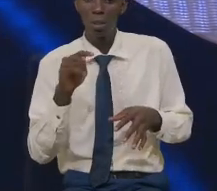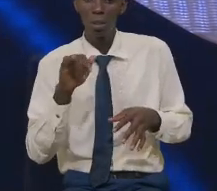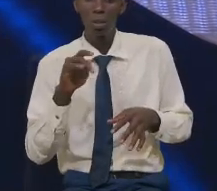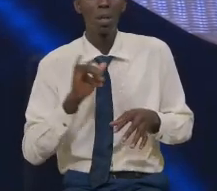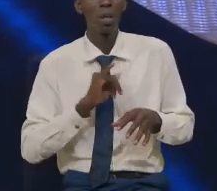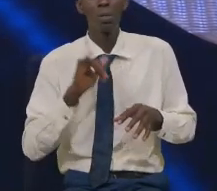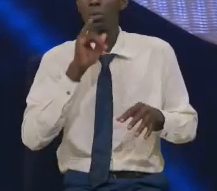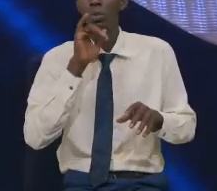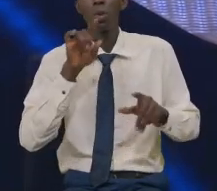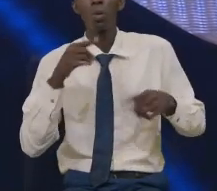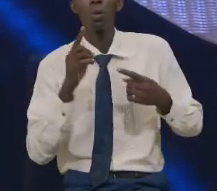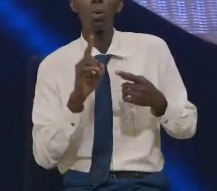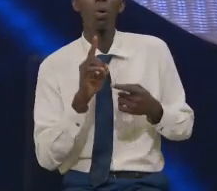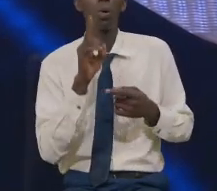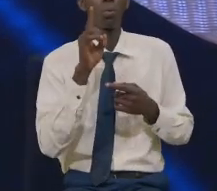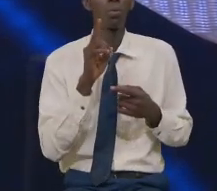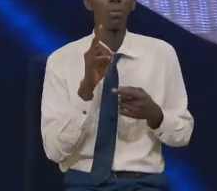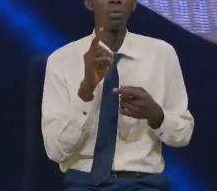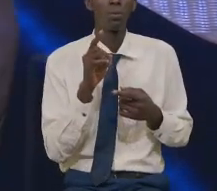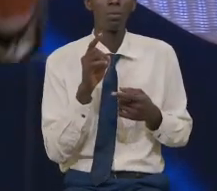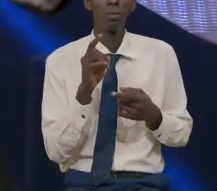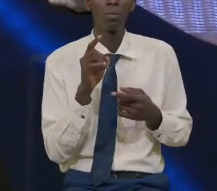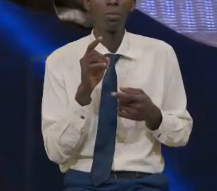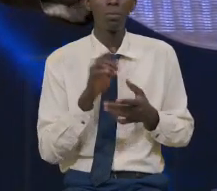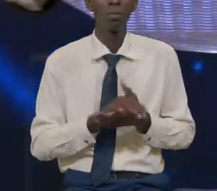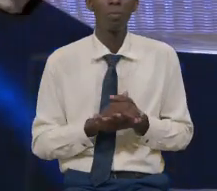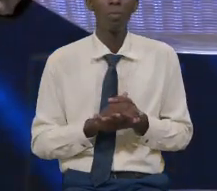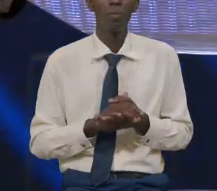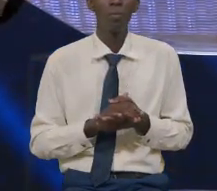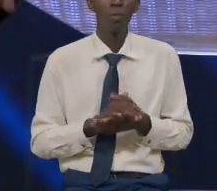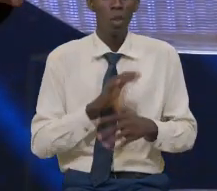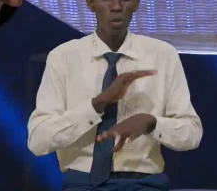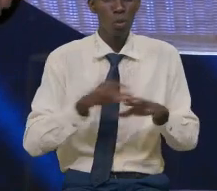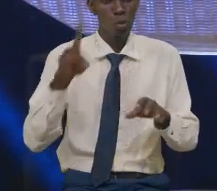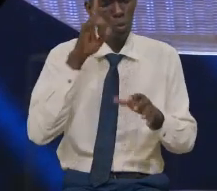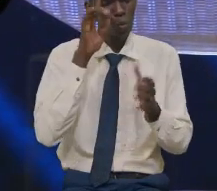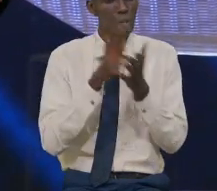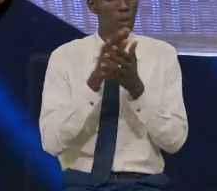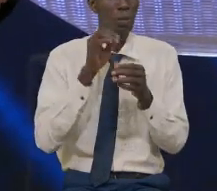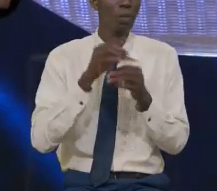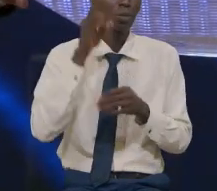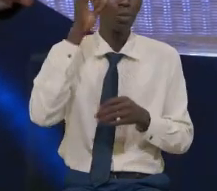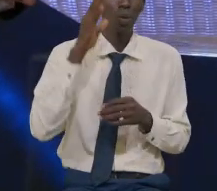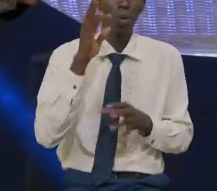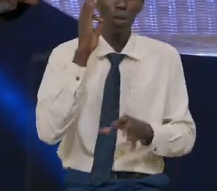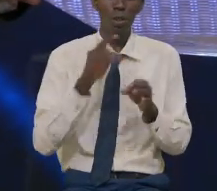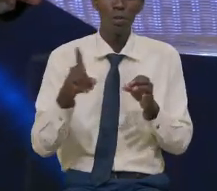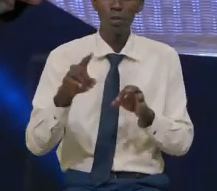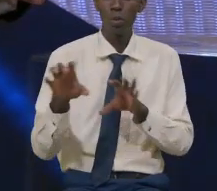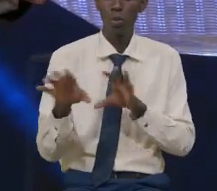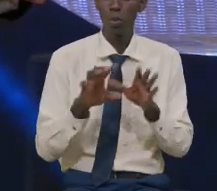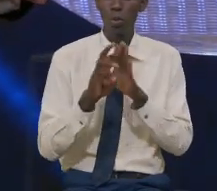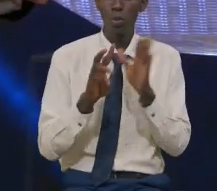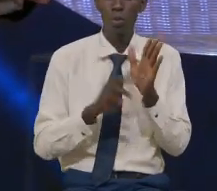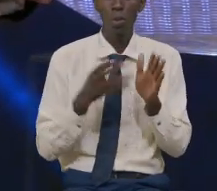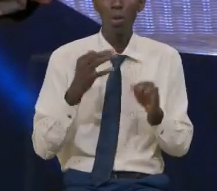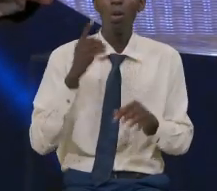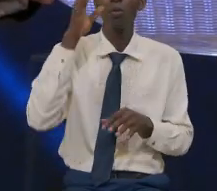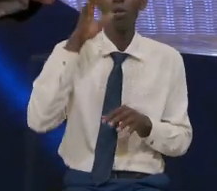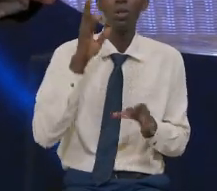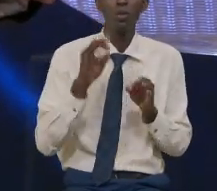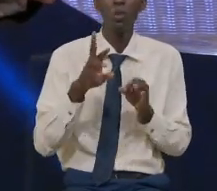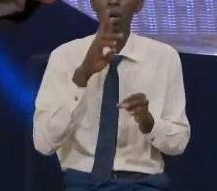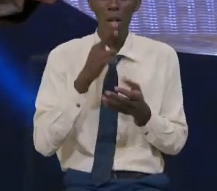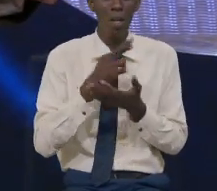place I'm dreaming of. That's not right. Don't you believe in God? If you do the will of God, if you are righteous as God wants